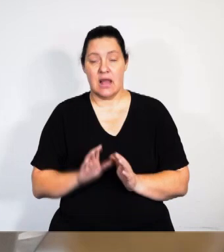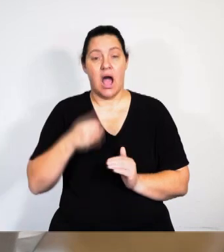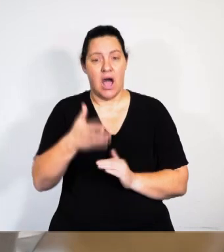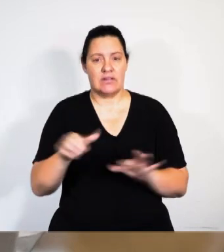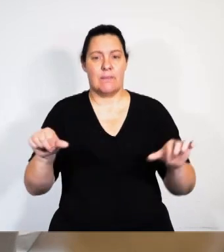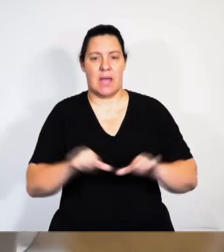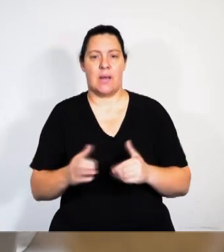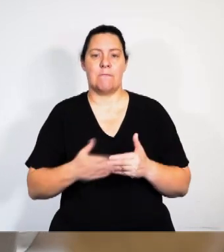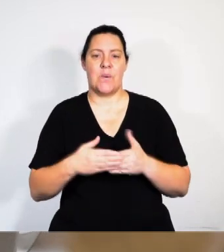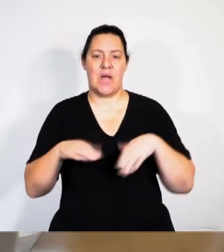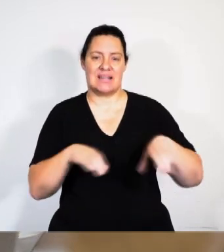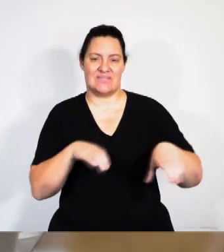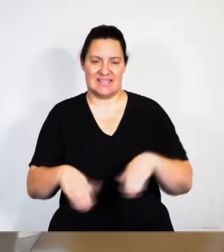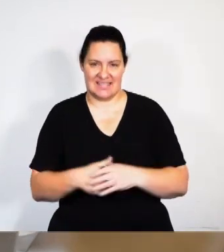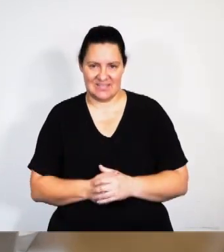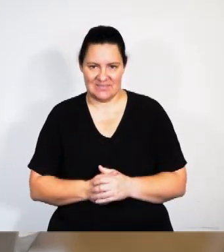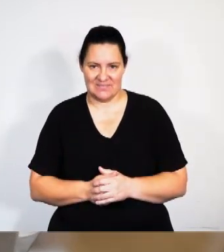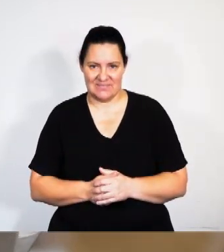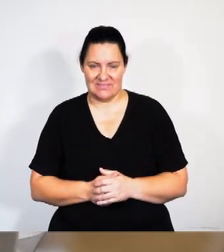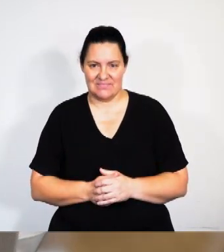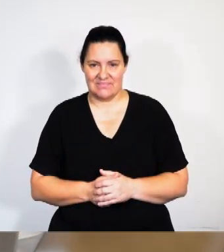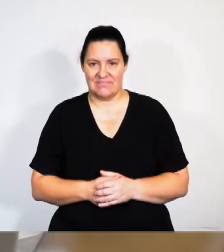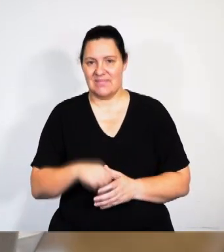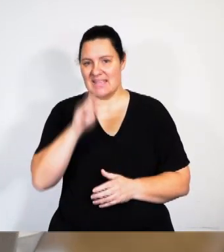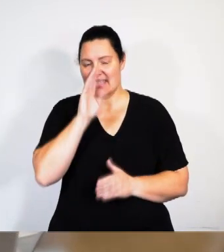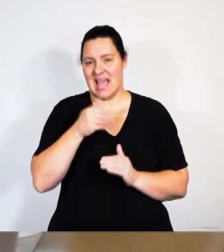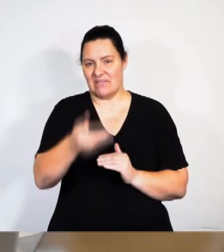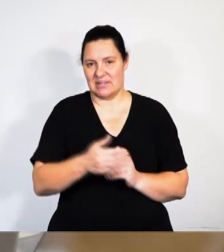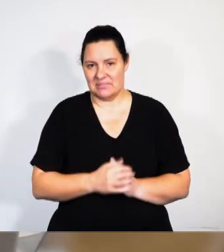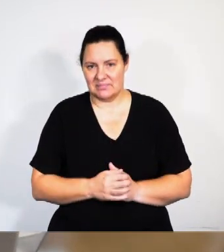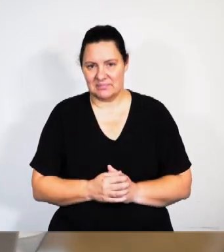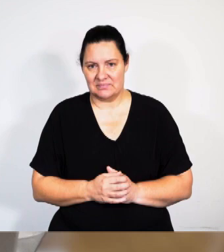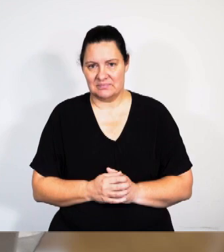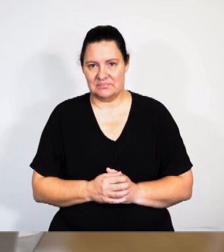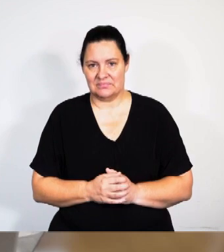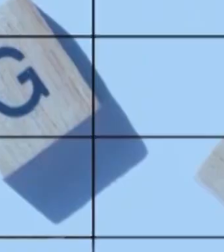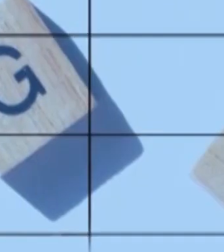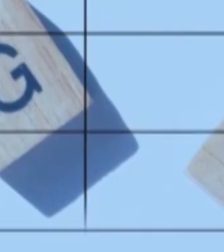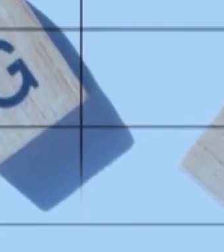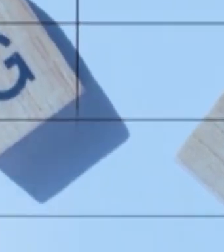and then we'll come back with more activities when we come back. I will see you after this.